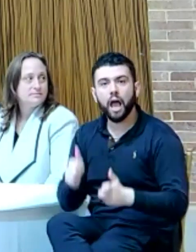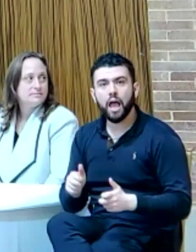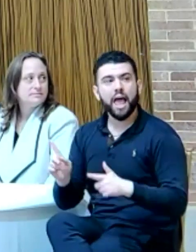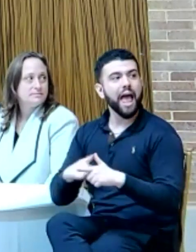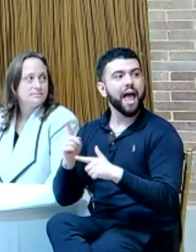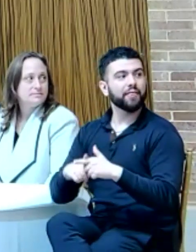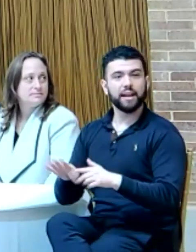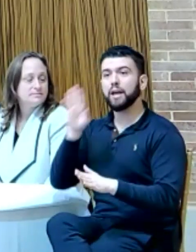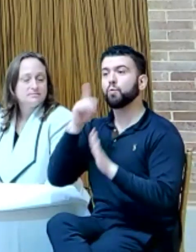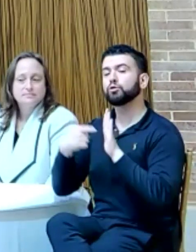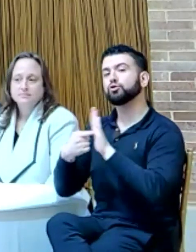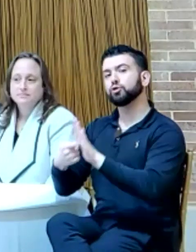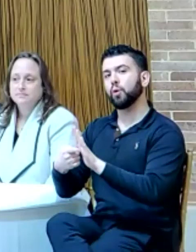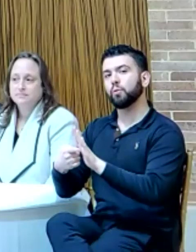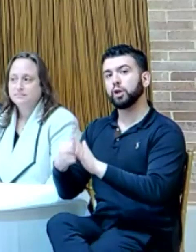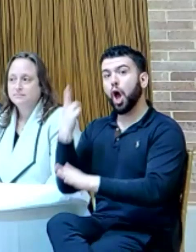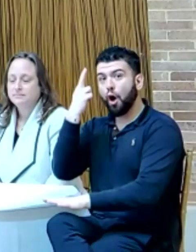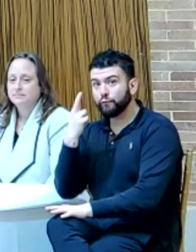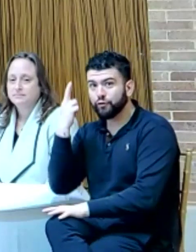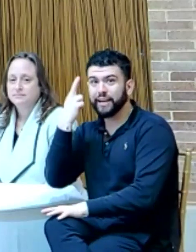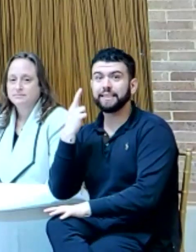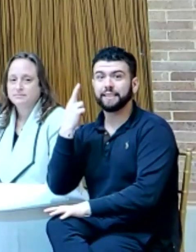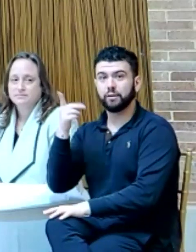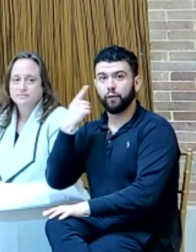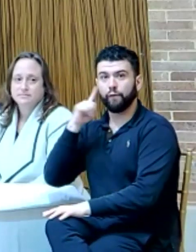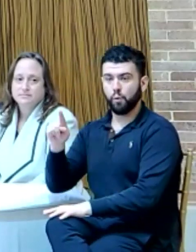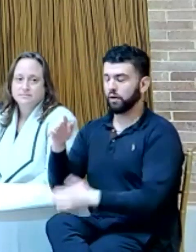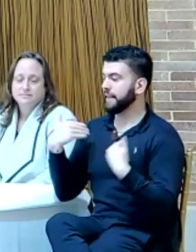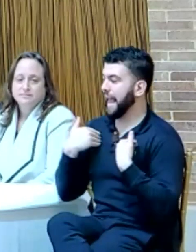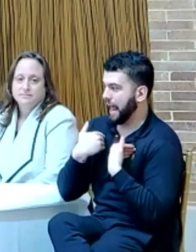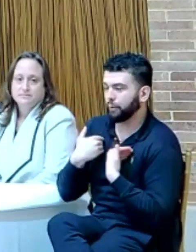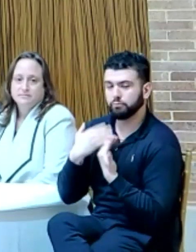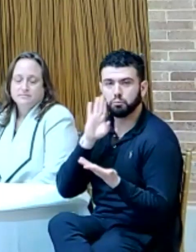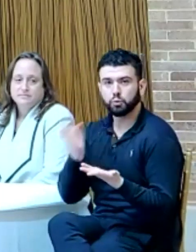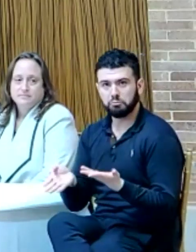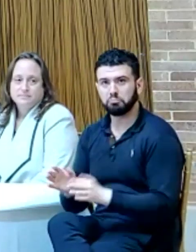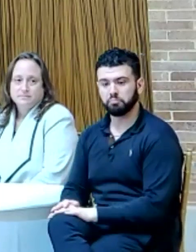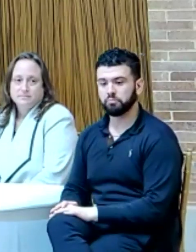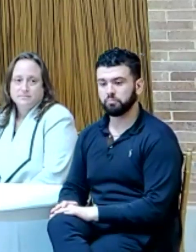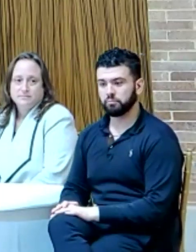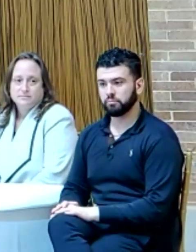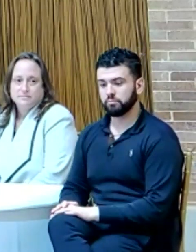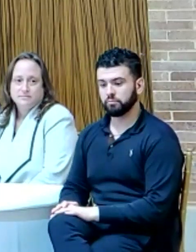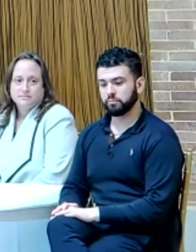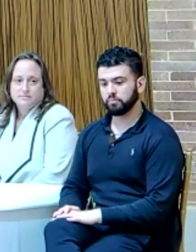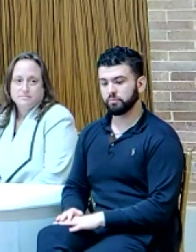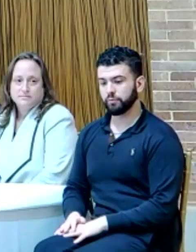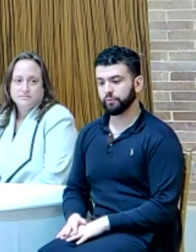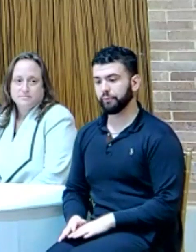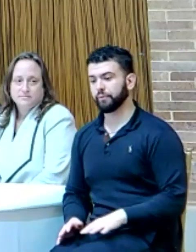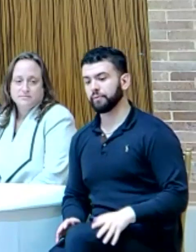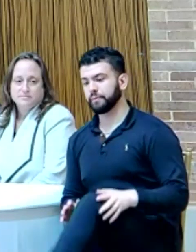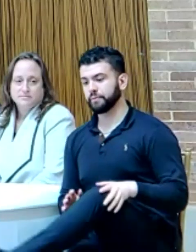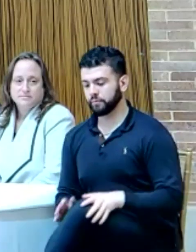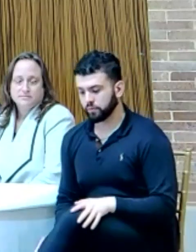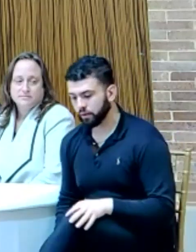a Nexus to the use and enjoyment of the property um